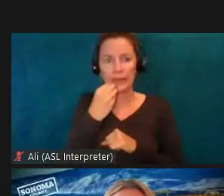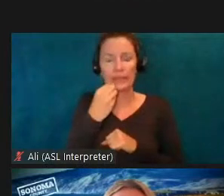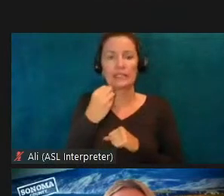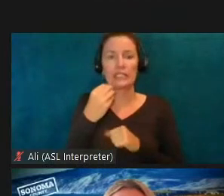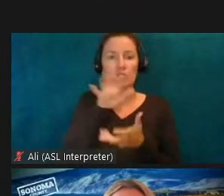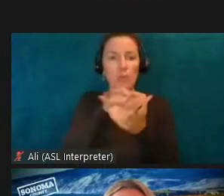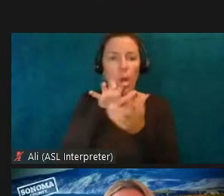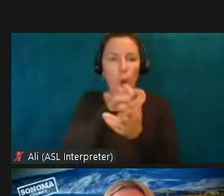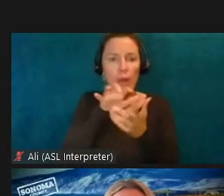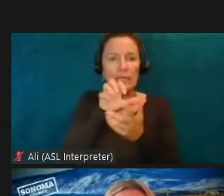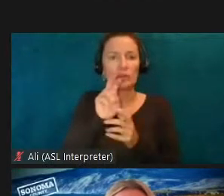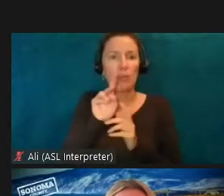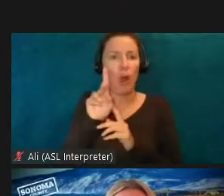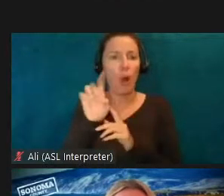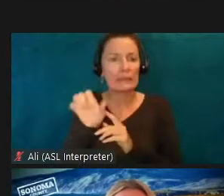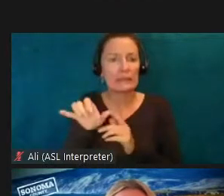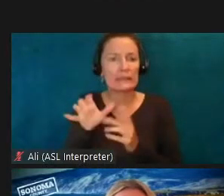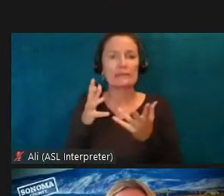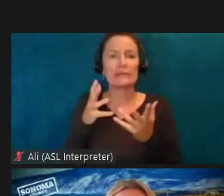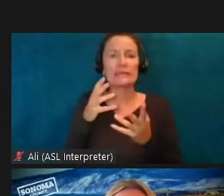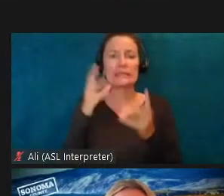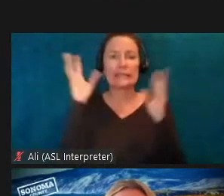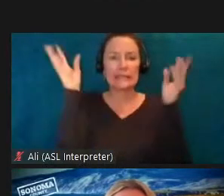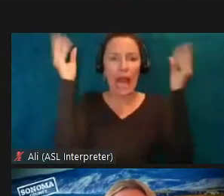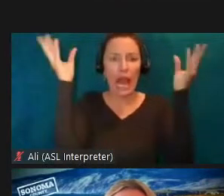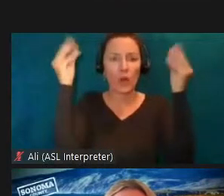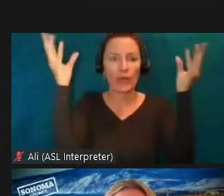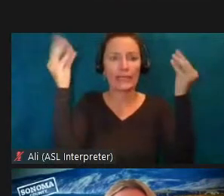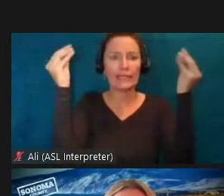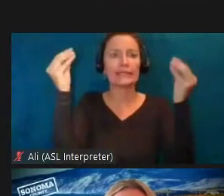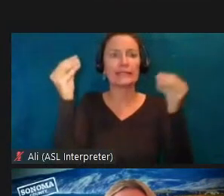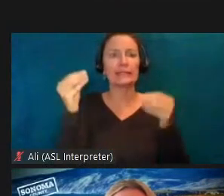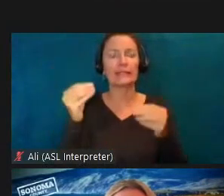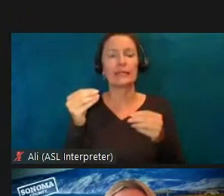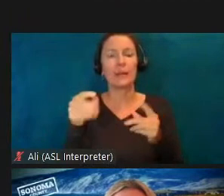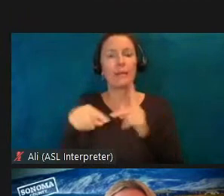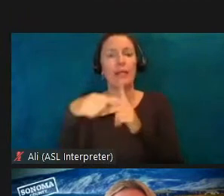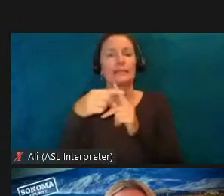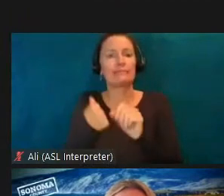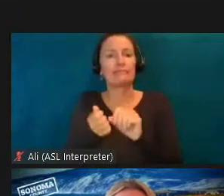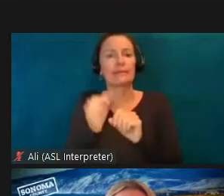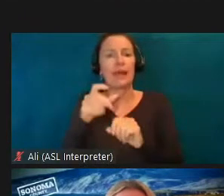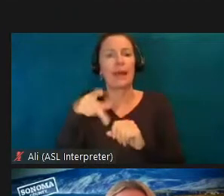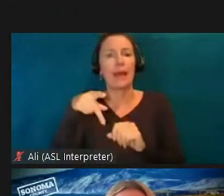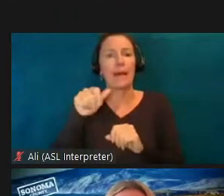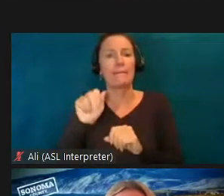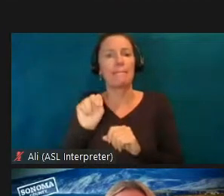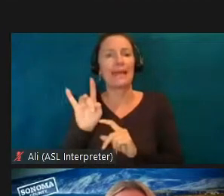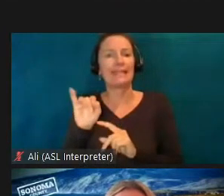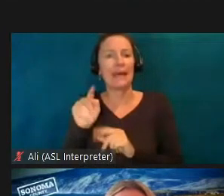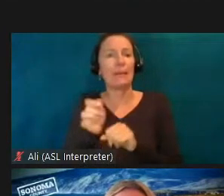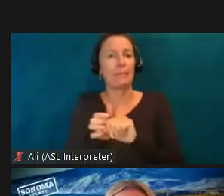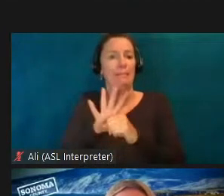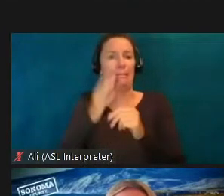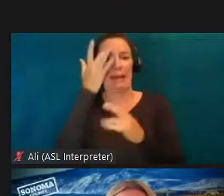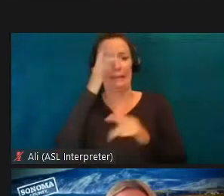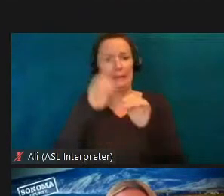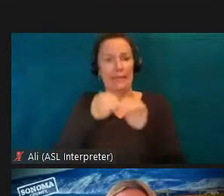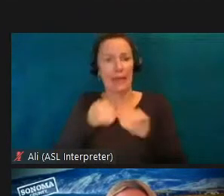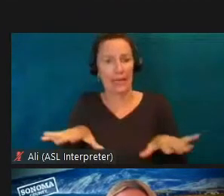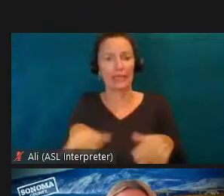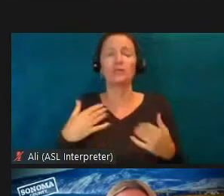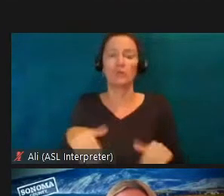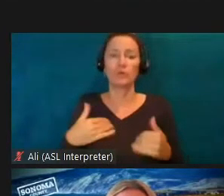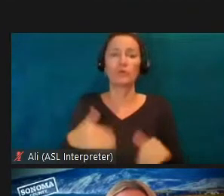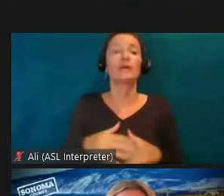the pandemic. It's natural that we all feel anxious right now, but if you need to talk to somebody, there is that help.